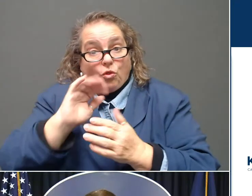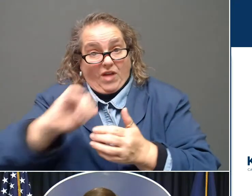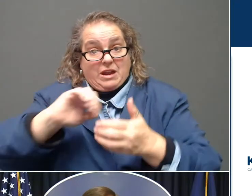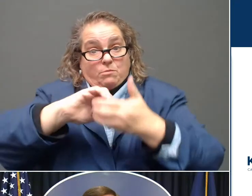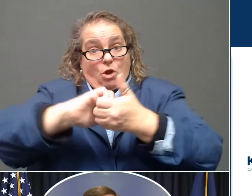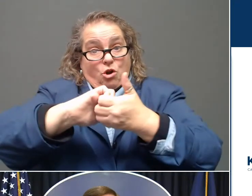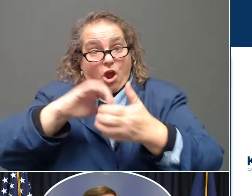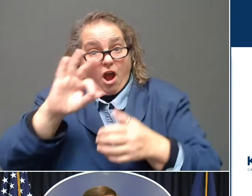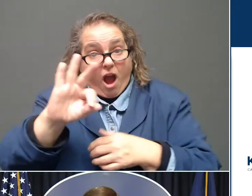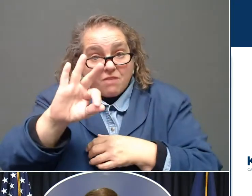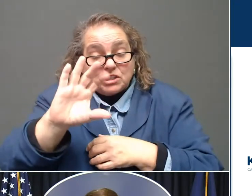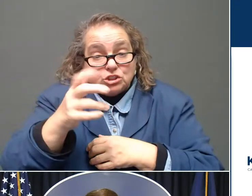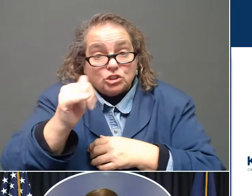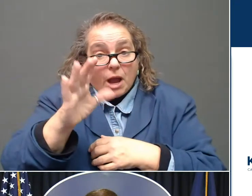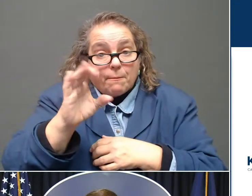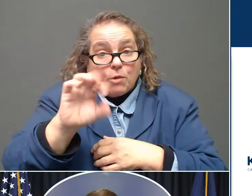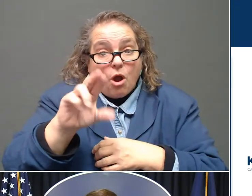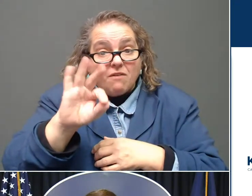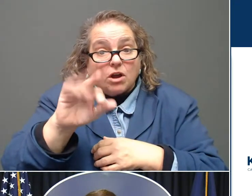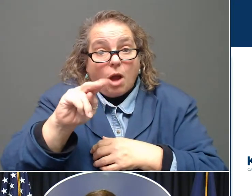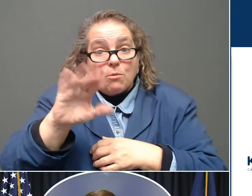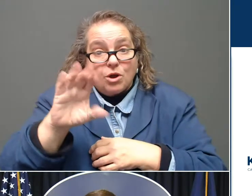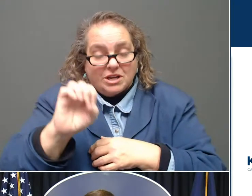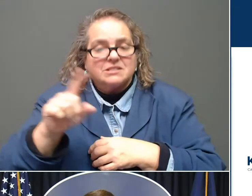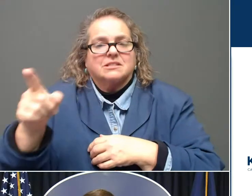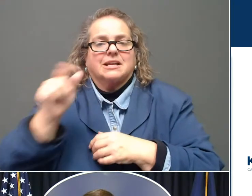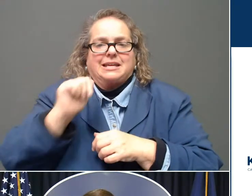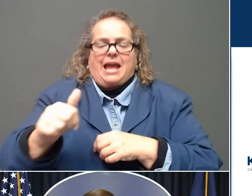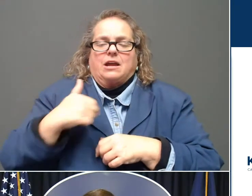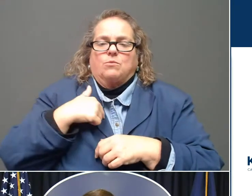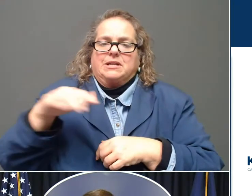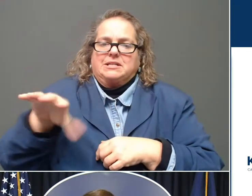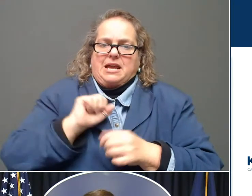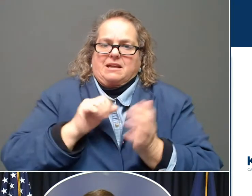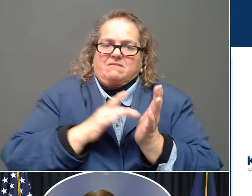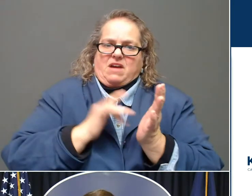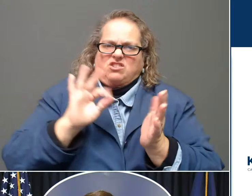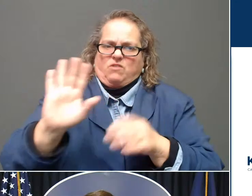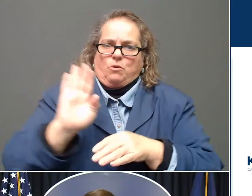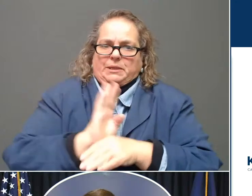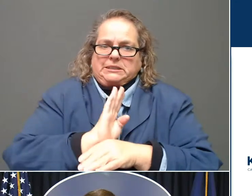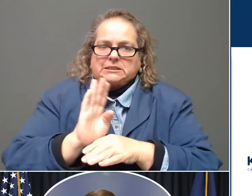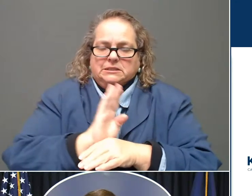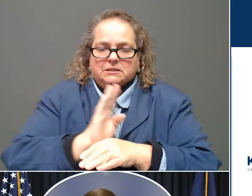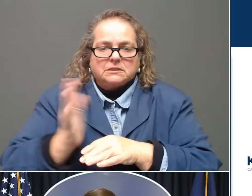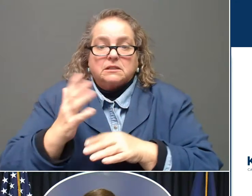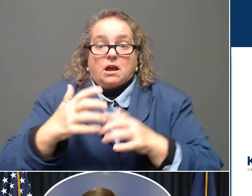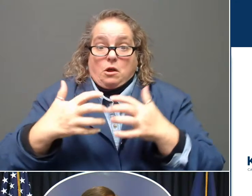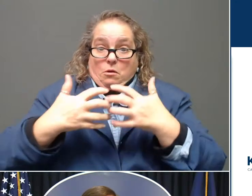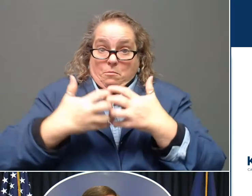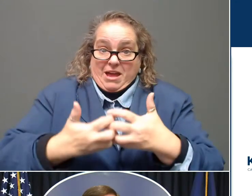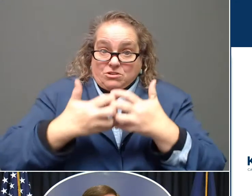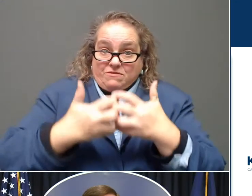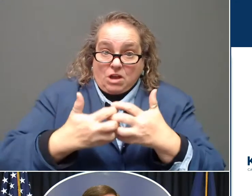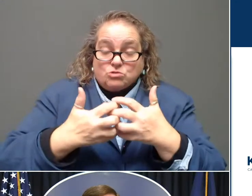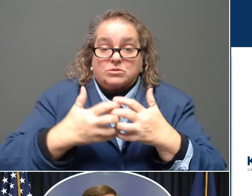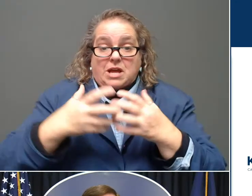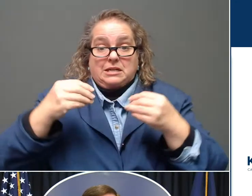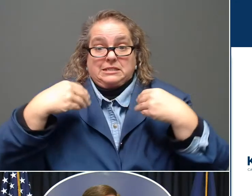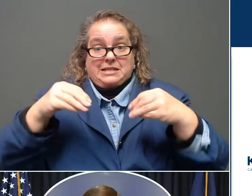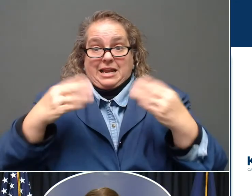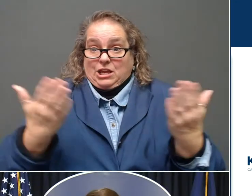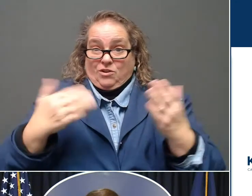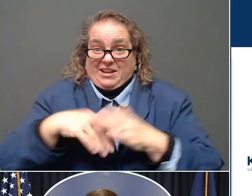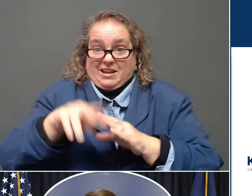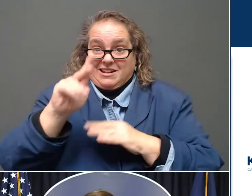not have considered developing their products in the U.S., manufacturing or selling here, are now seeing the new value for